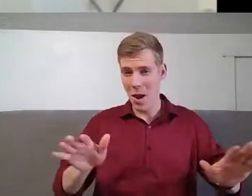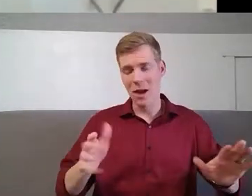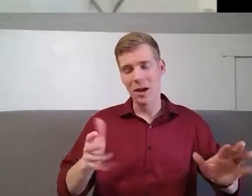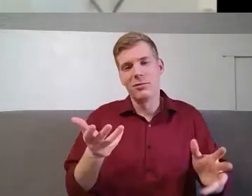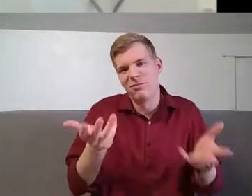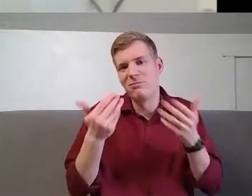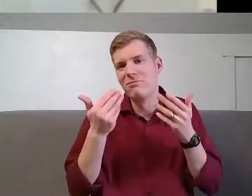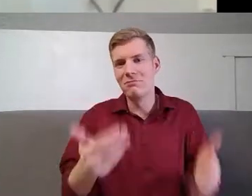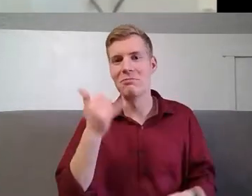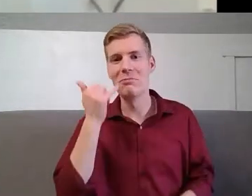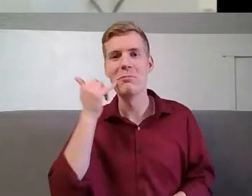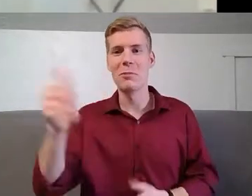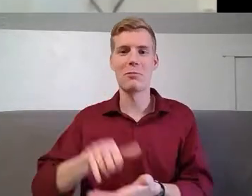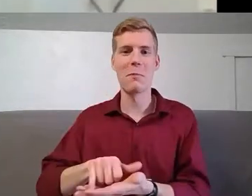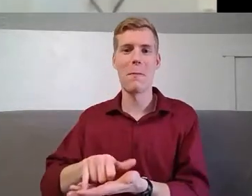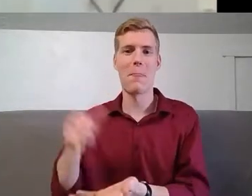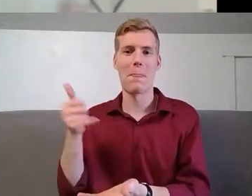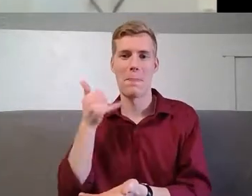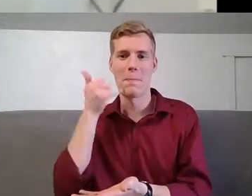call someone.